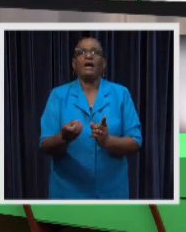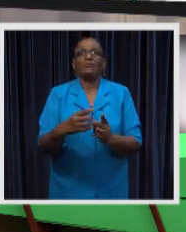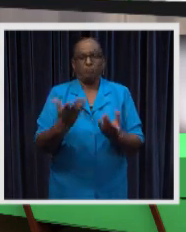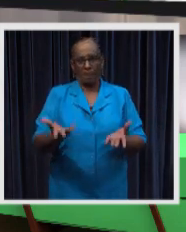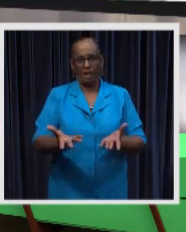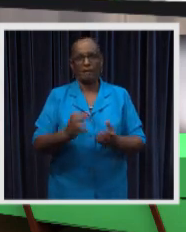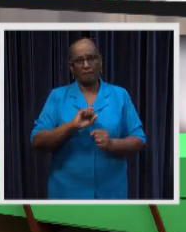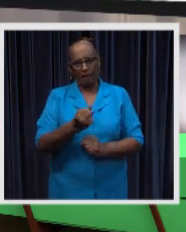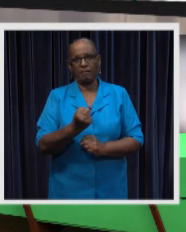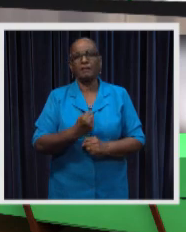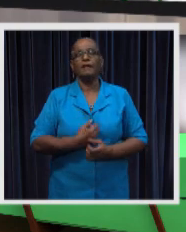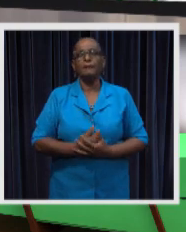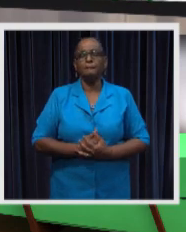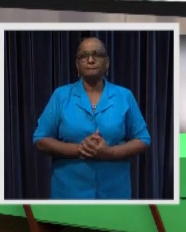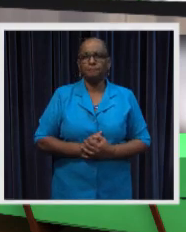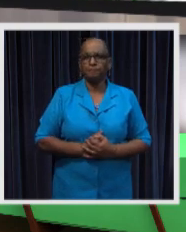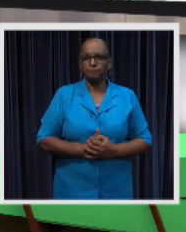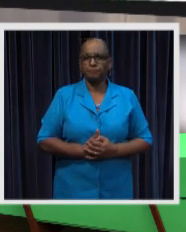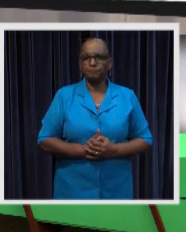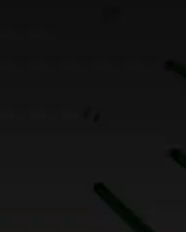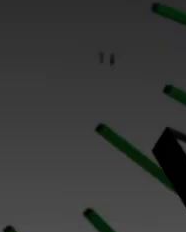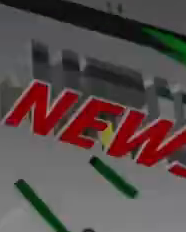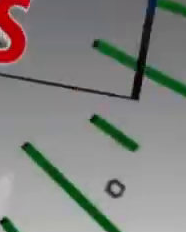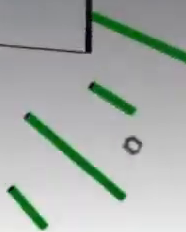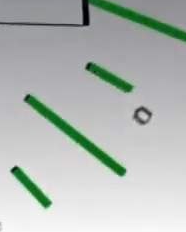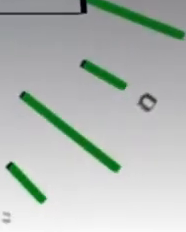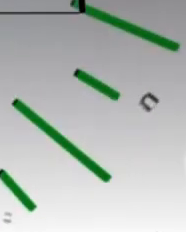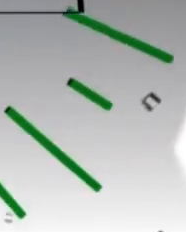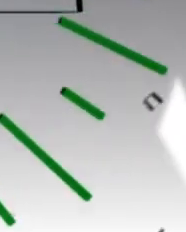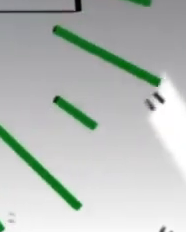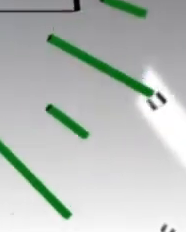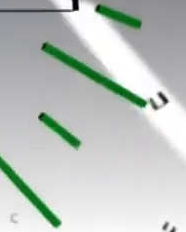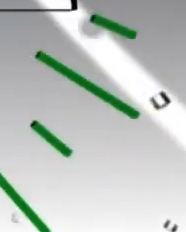contacted immediately to solve a problem.